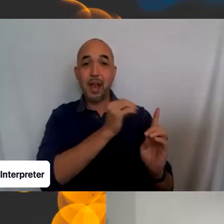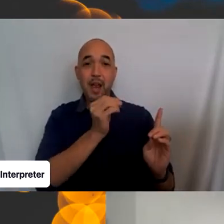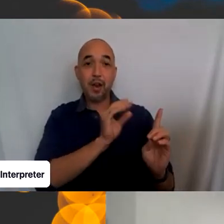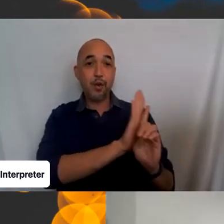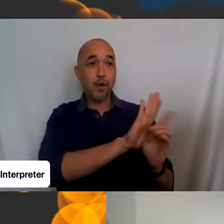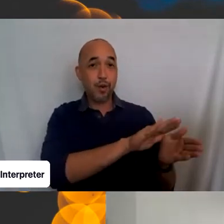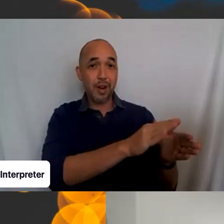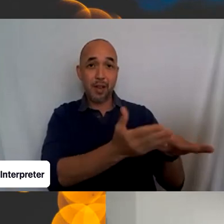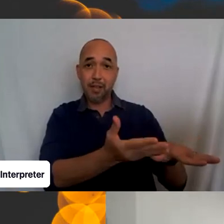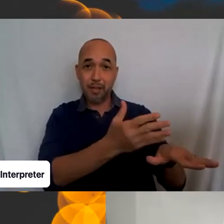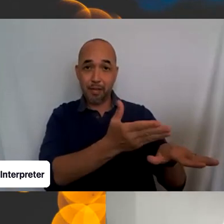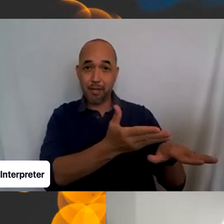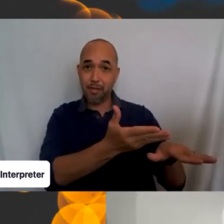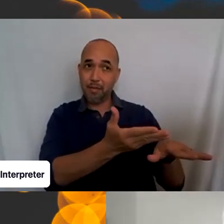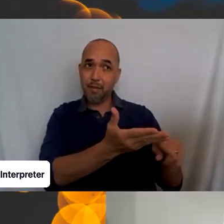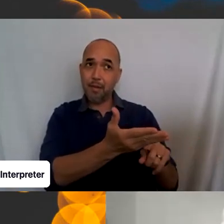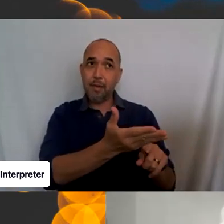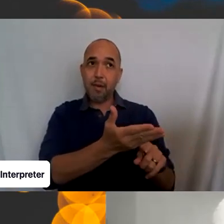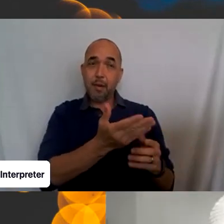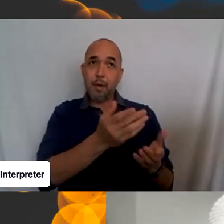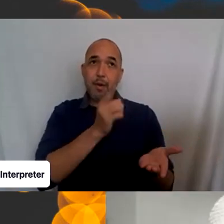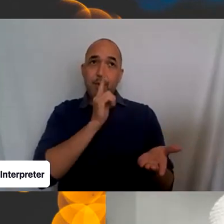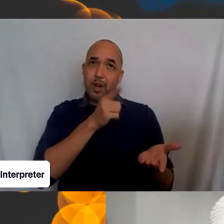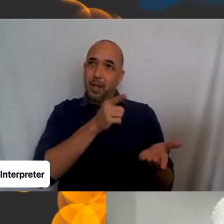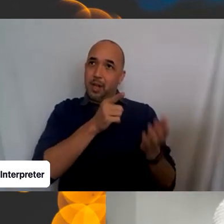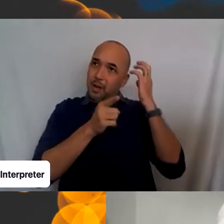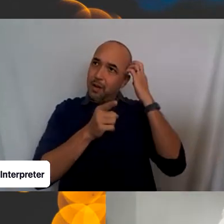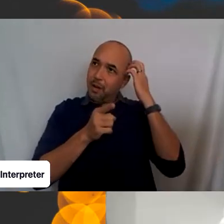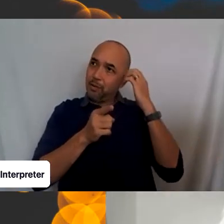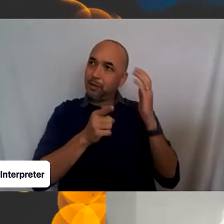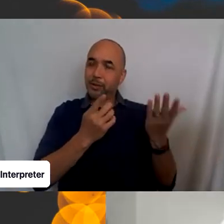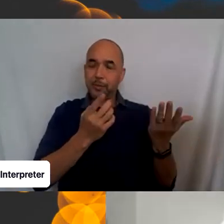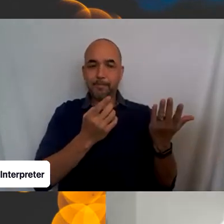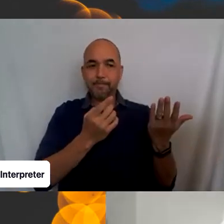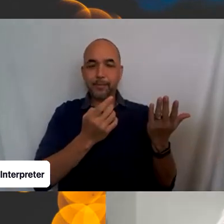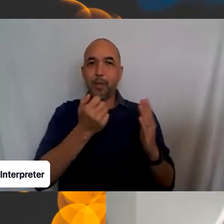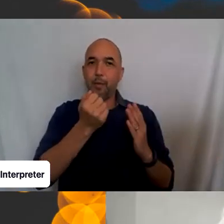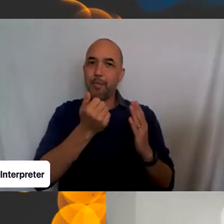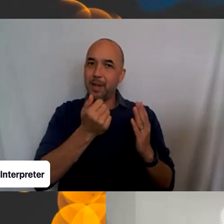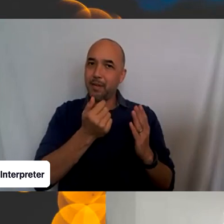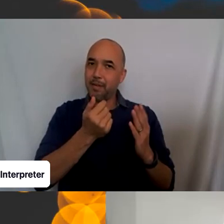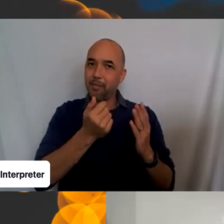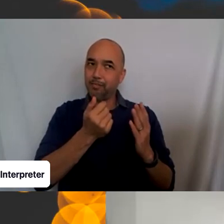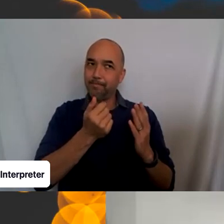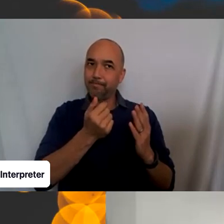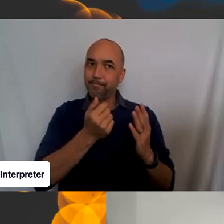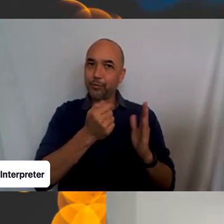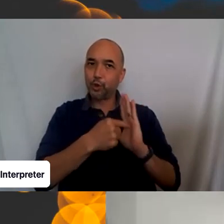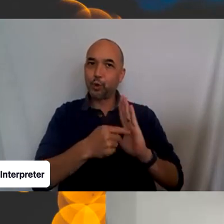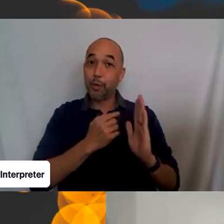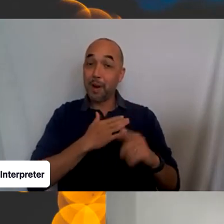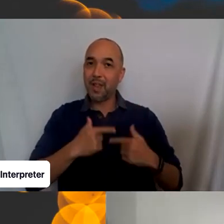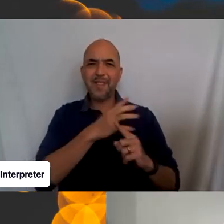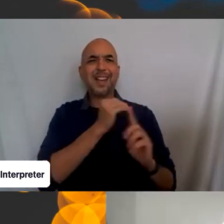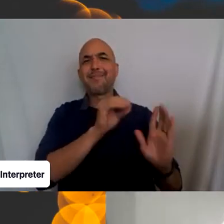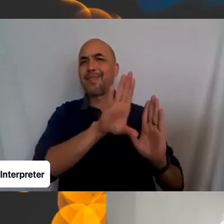was kind of reflective of what happened in real life. And even though Sadie is different than I am, of course,